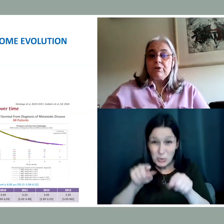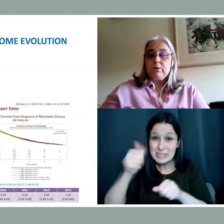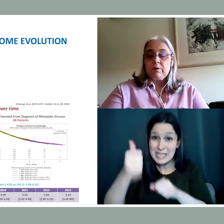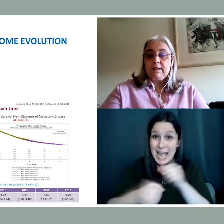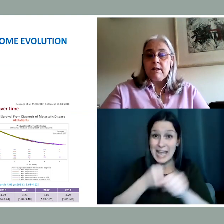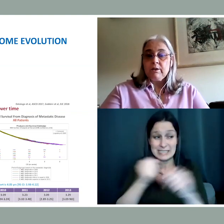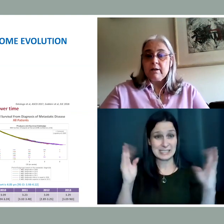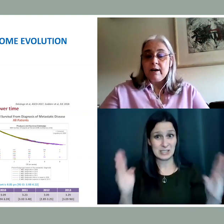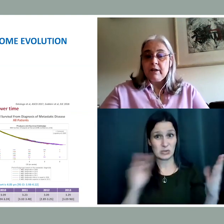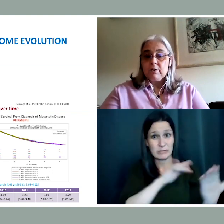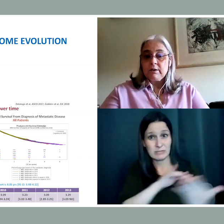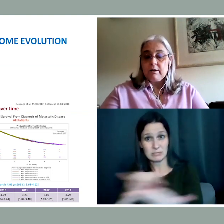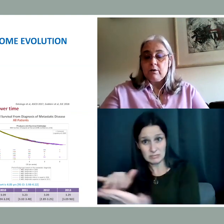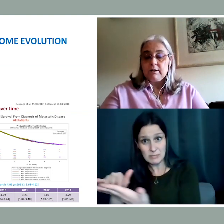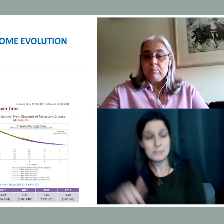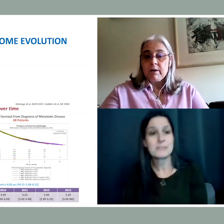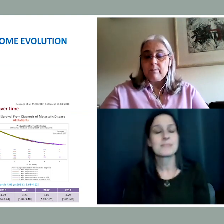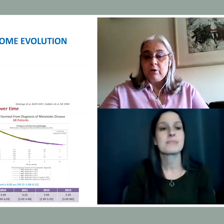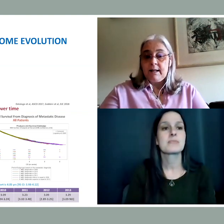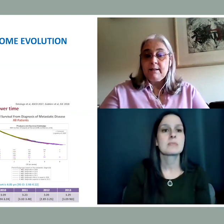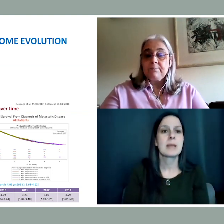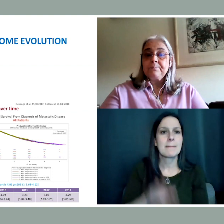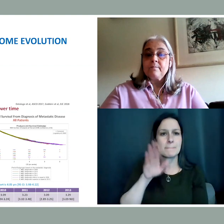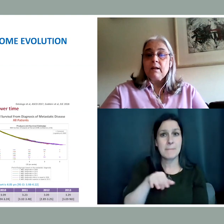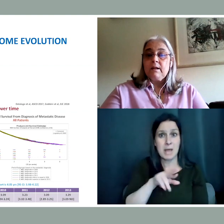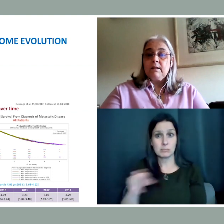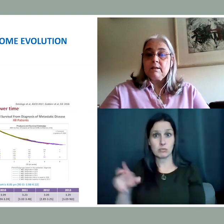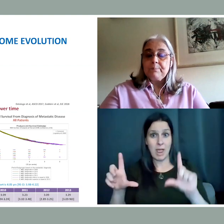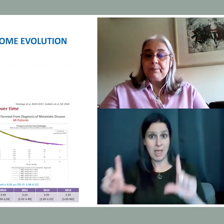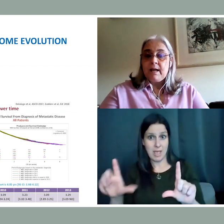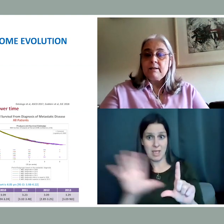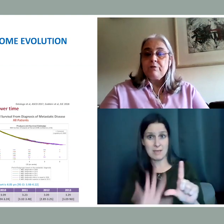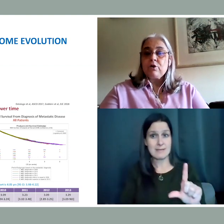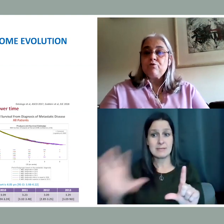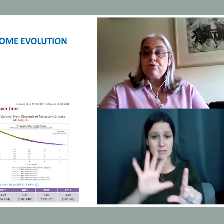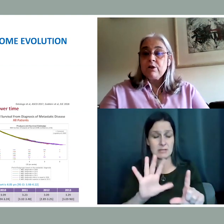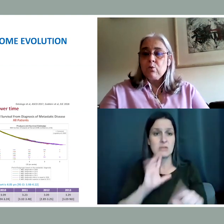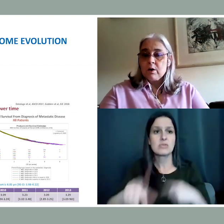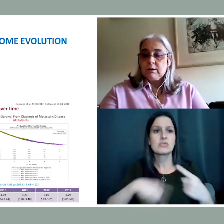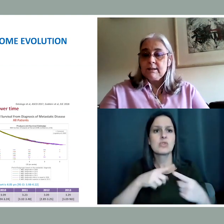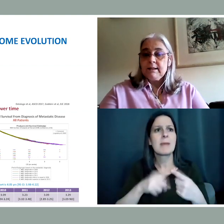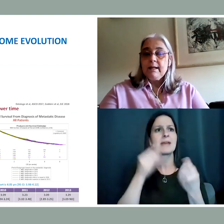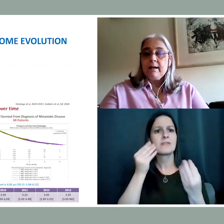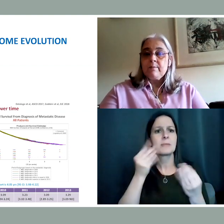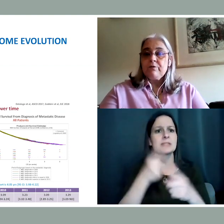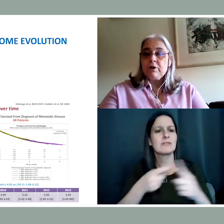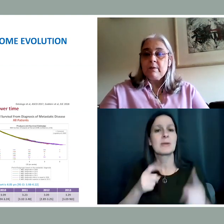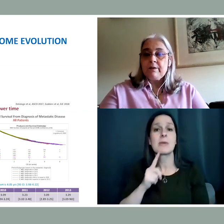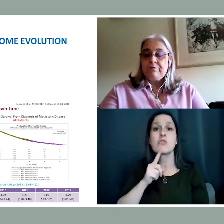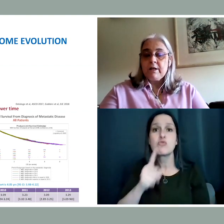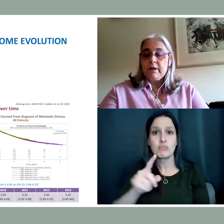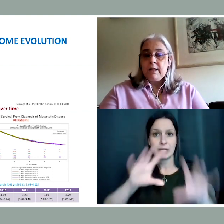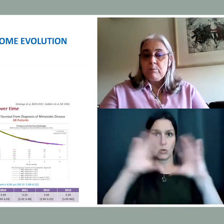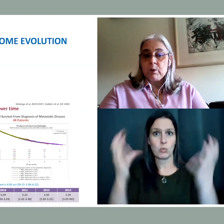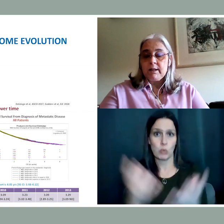What you'll see on the graphic on the bottom right is data from real world coming from